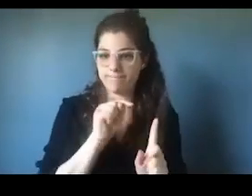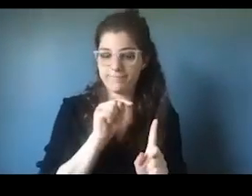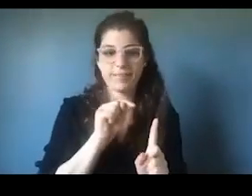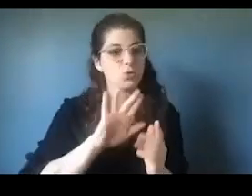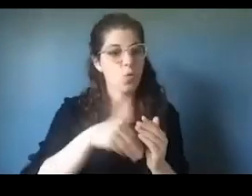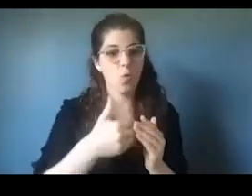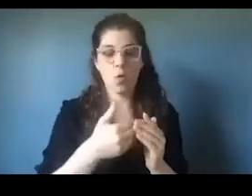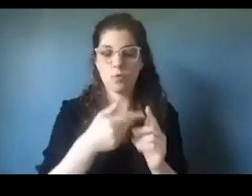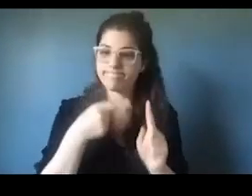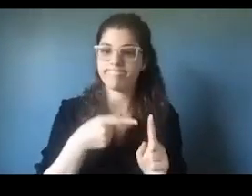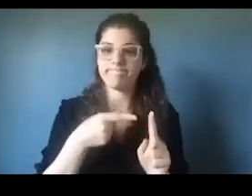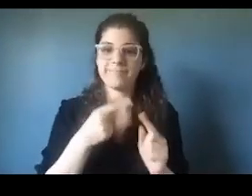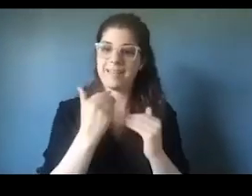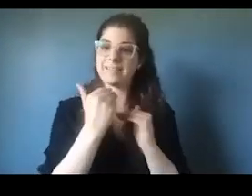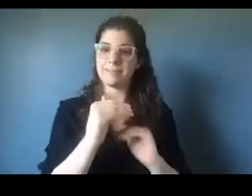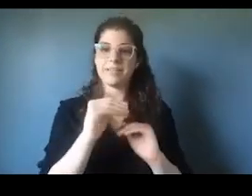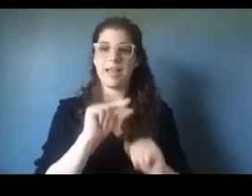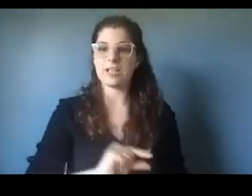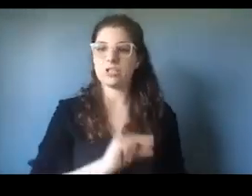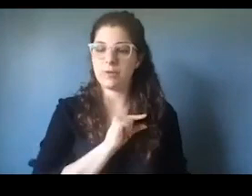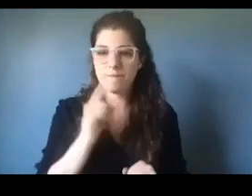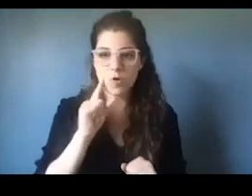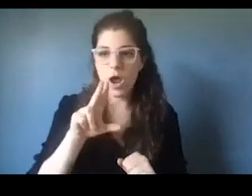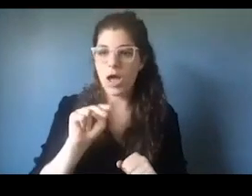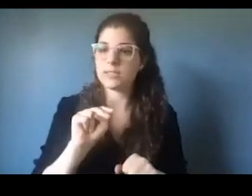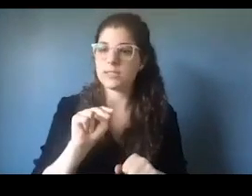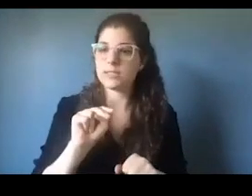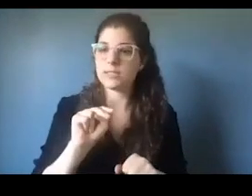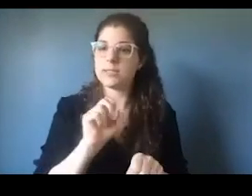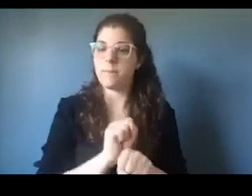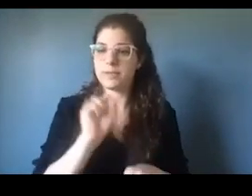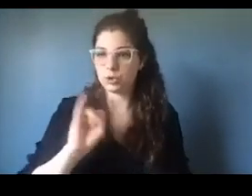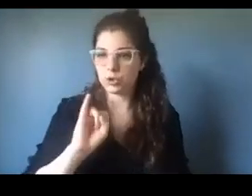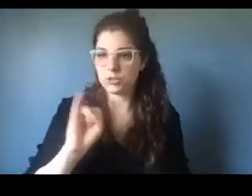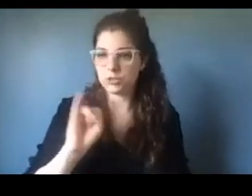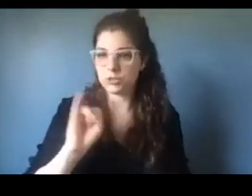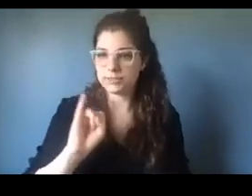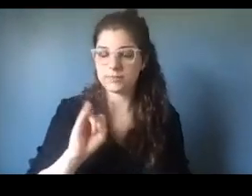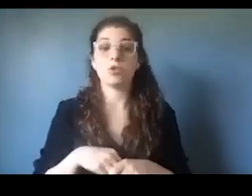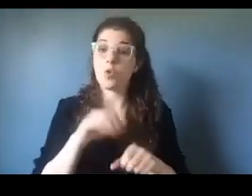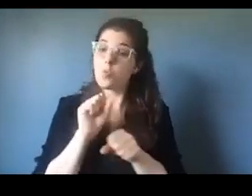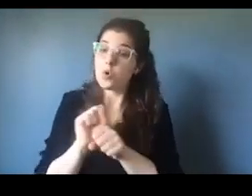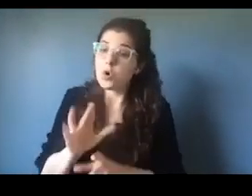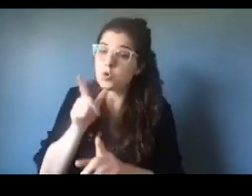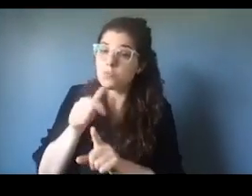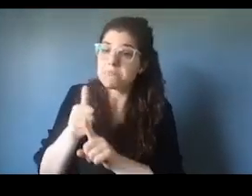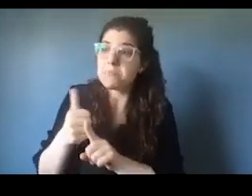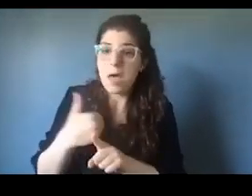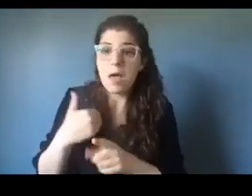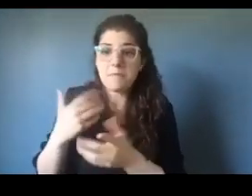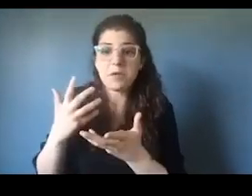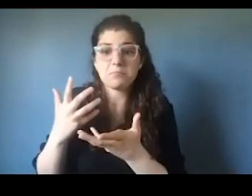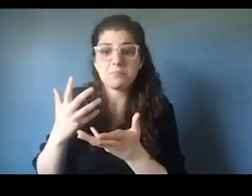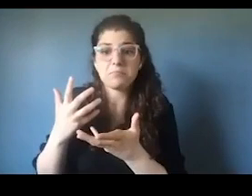at limiting eligibility for unemployment insurance to workers who had pretty substantial engagement with the